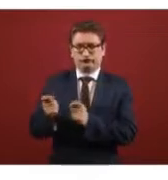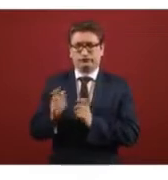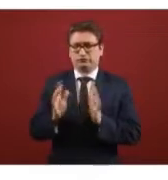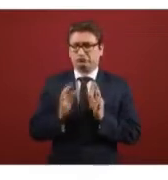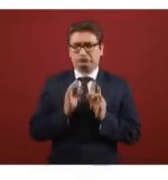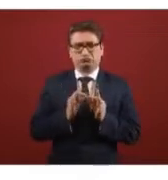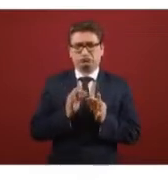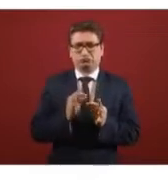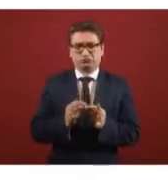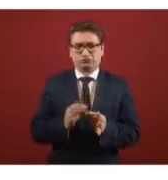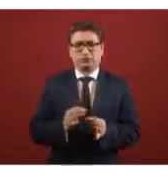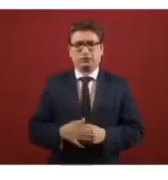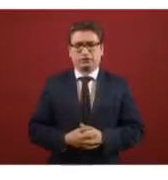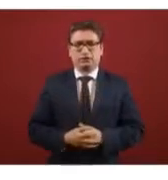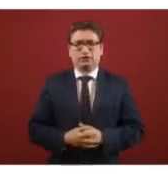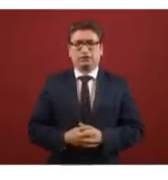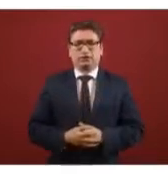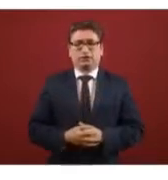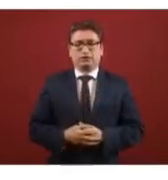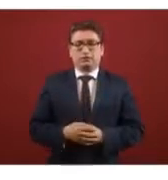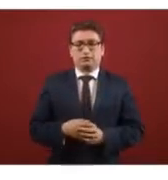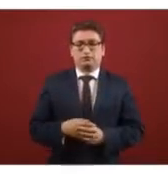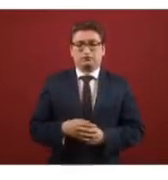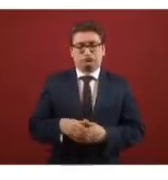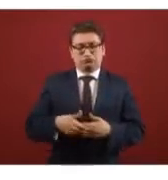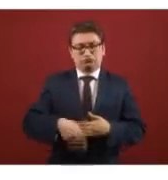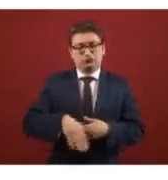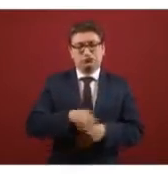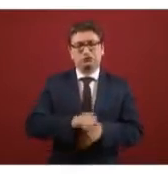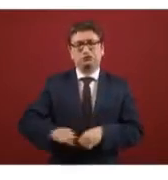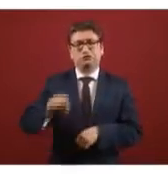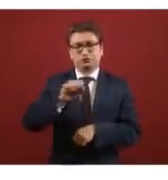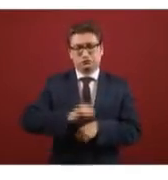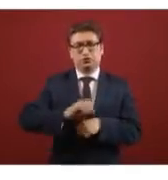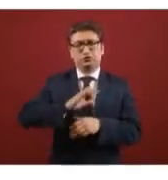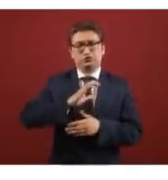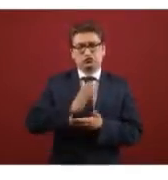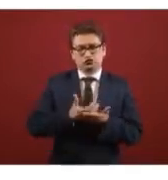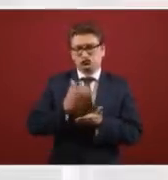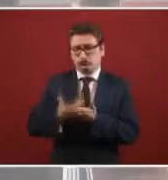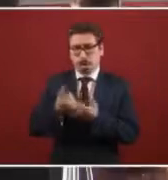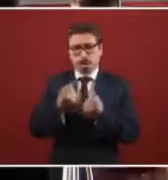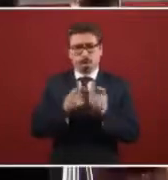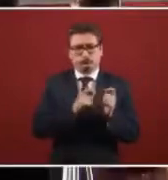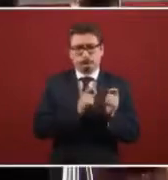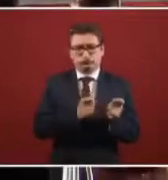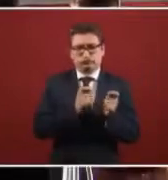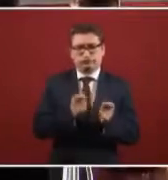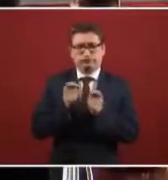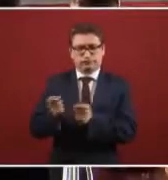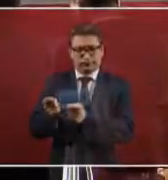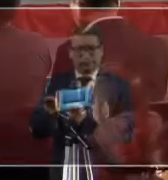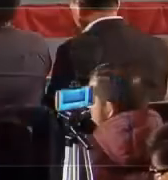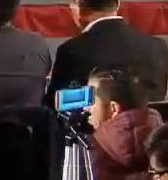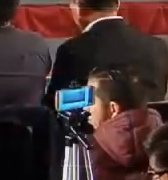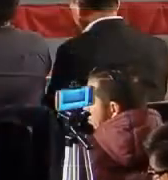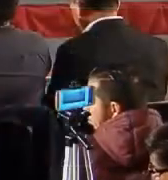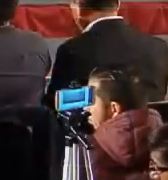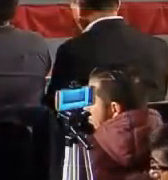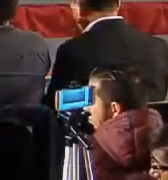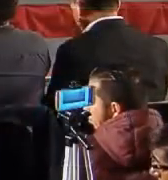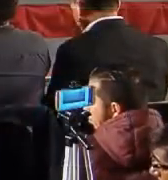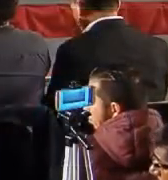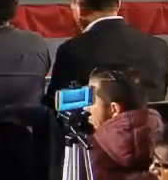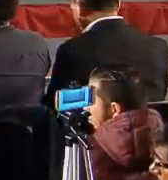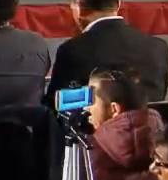hoy prácticamente esta semana adjudication, and it's los almost done contratos this que ya week. se entregaron, And the empiezan contracts that were already